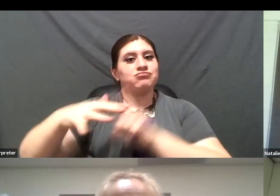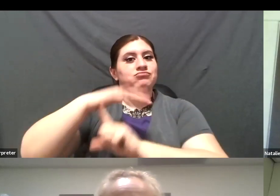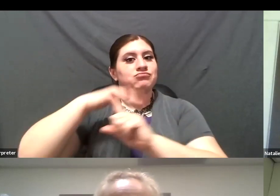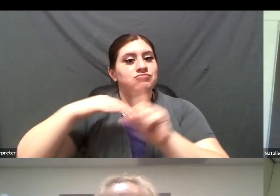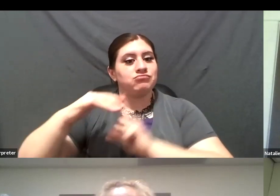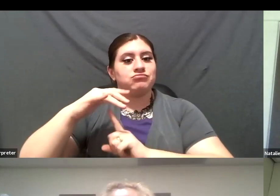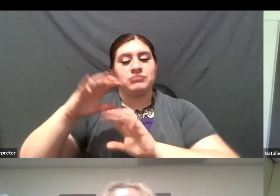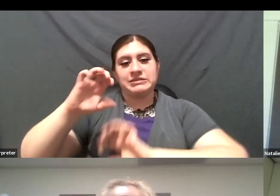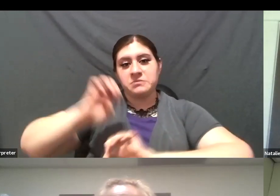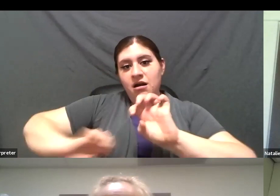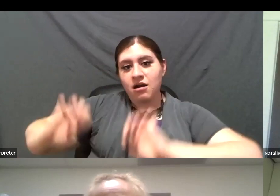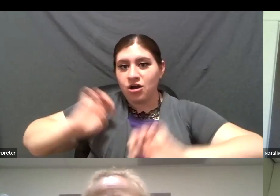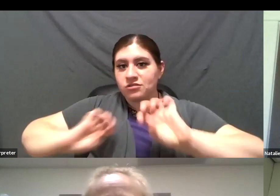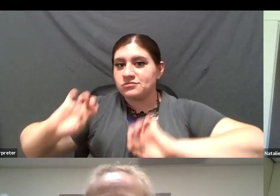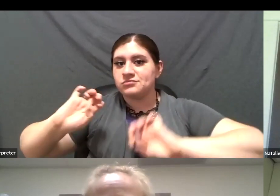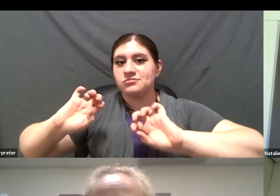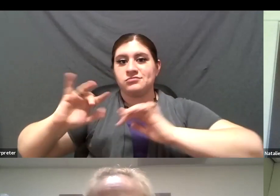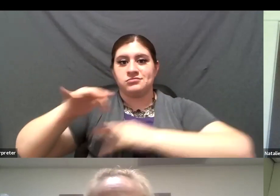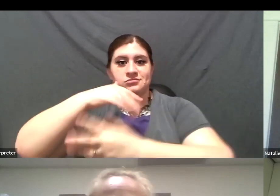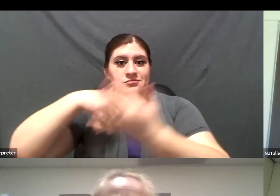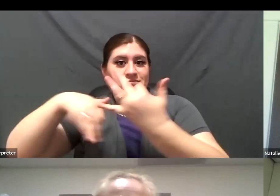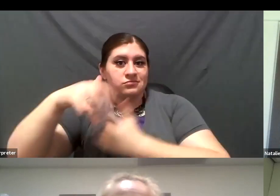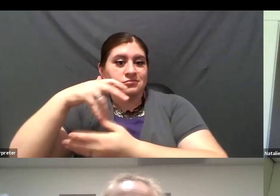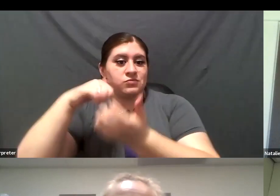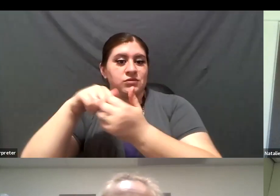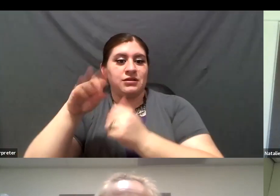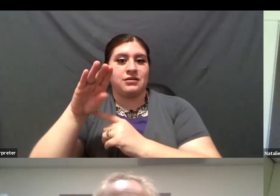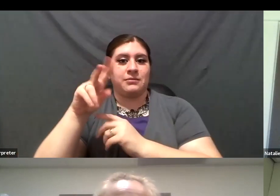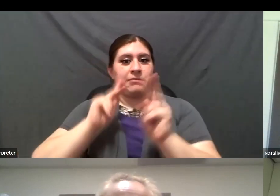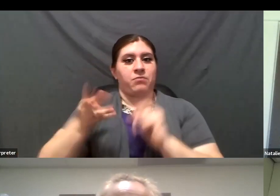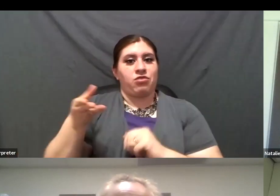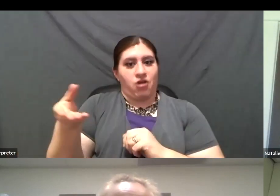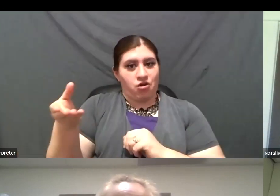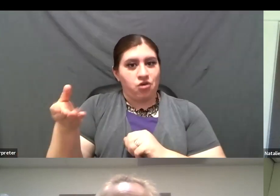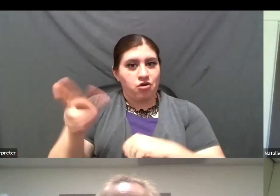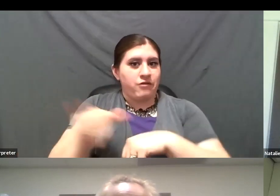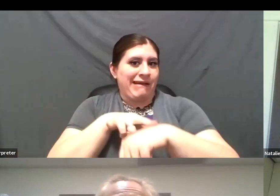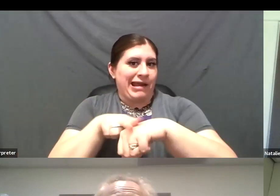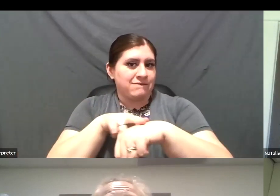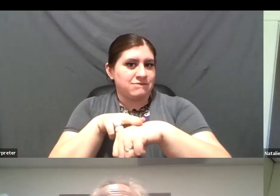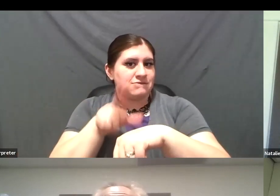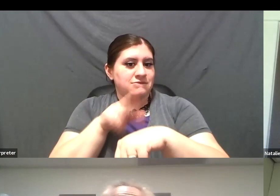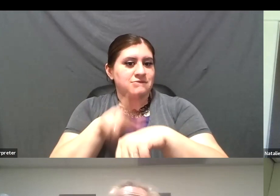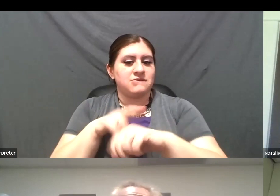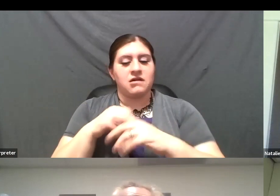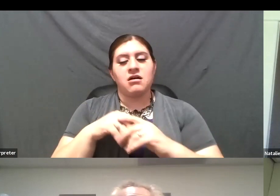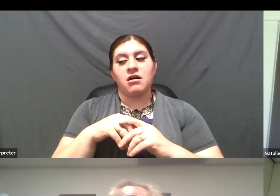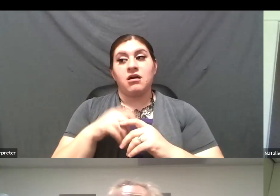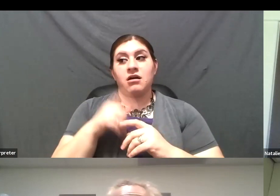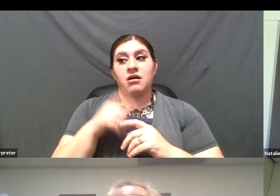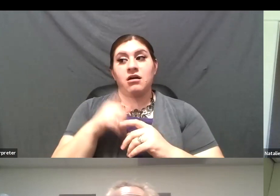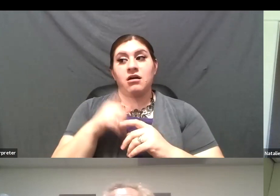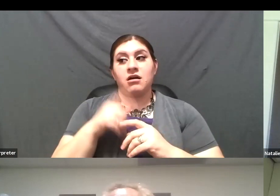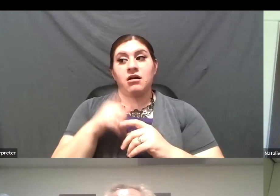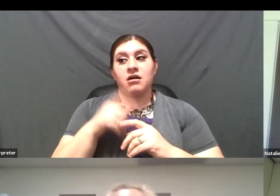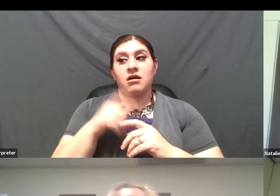doing experiments, interacting with the Belizean people, which are, to me, probably the most friendly people